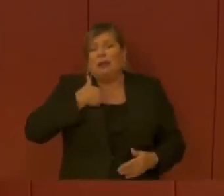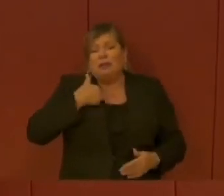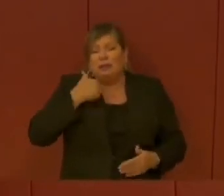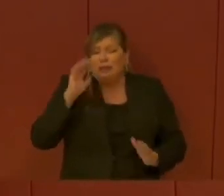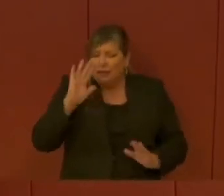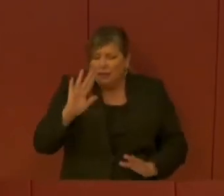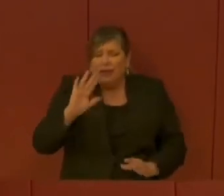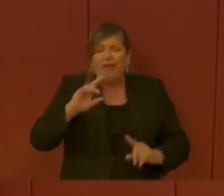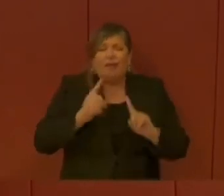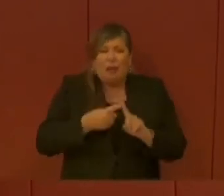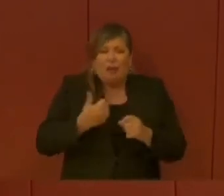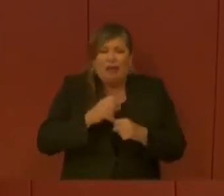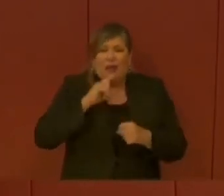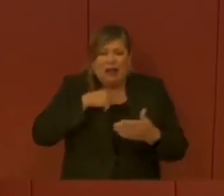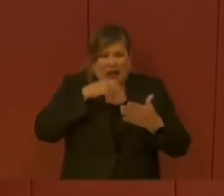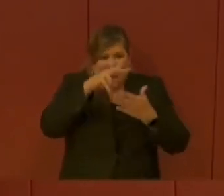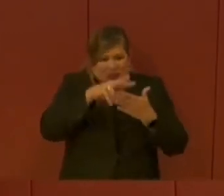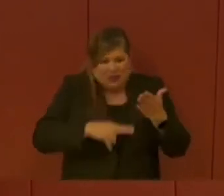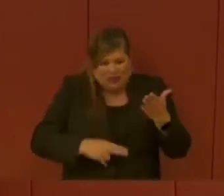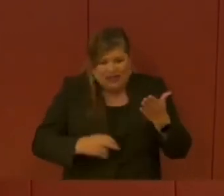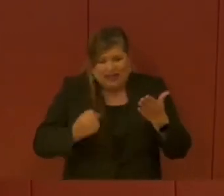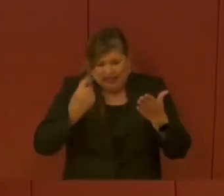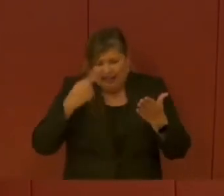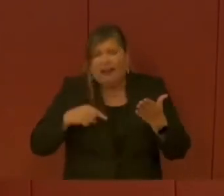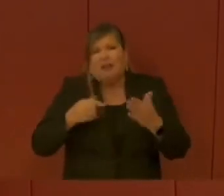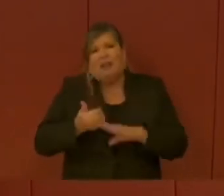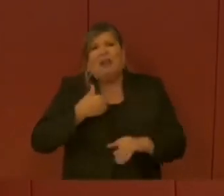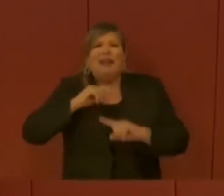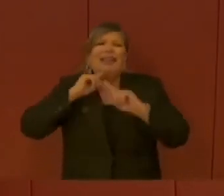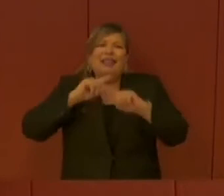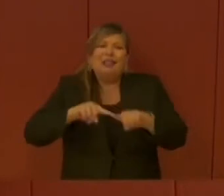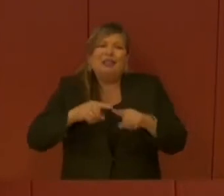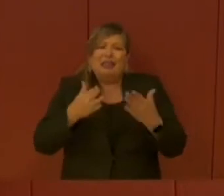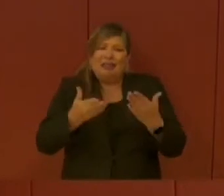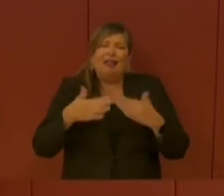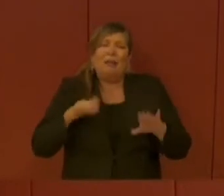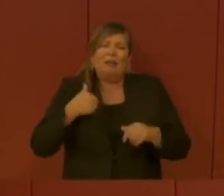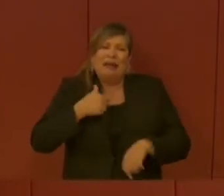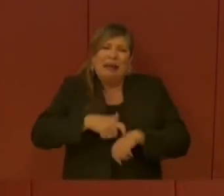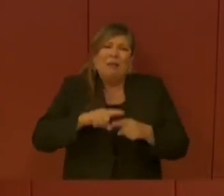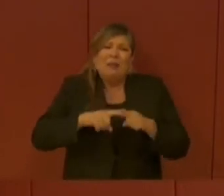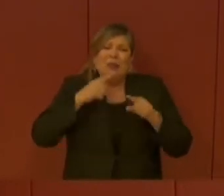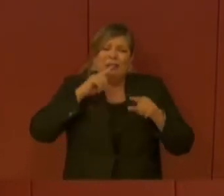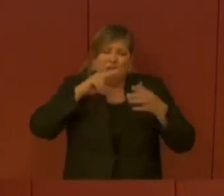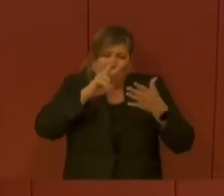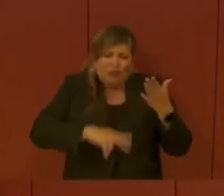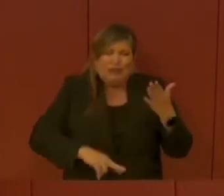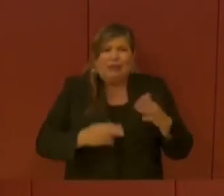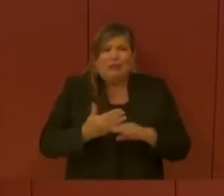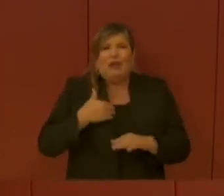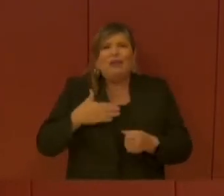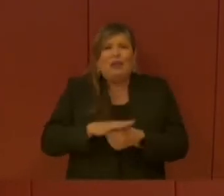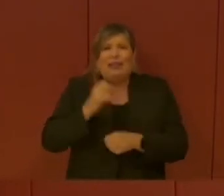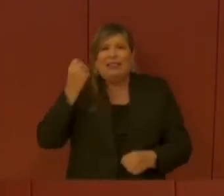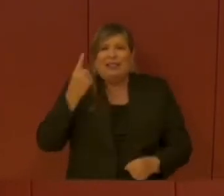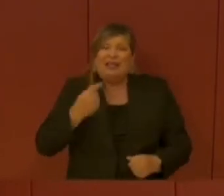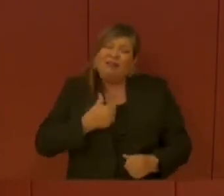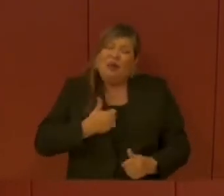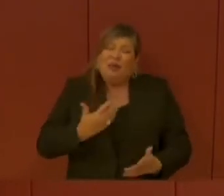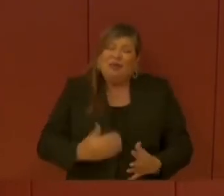seek first to understand before you're understood. So let me take time to read the details of the settlement. Forgive me.